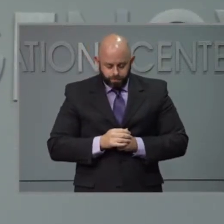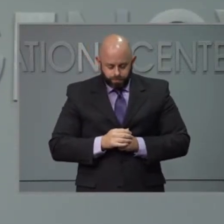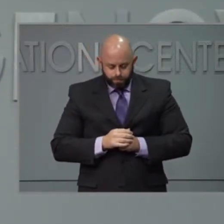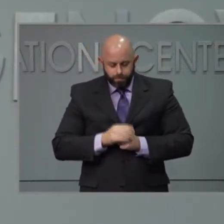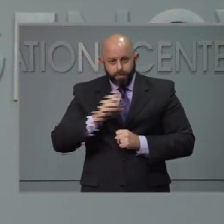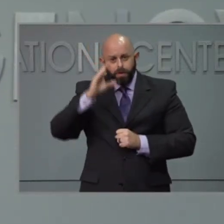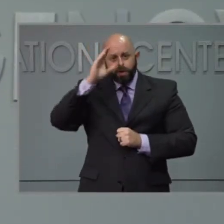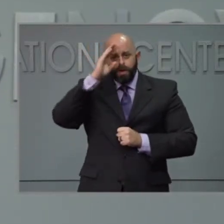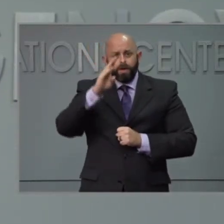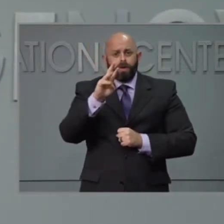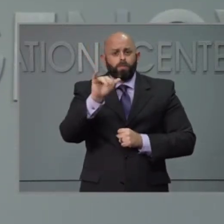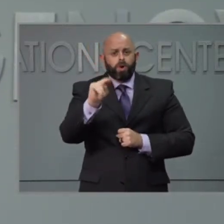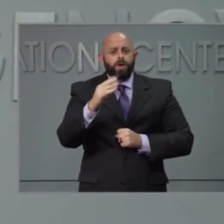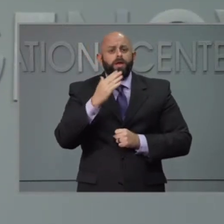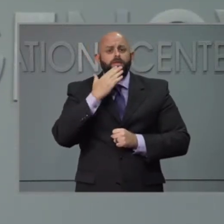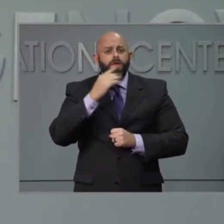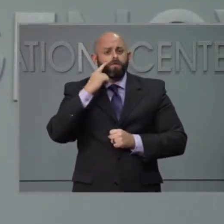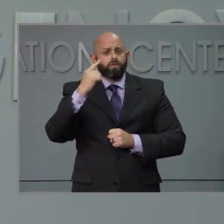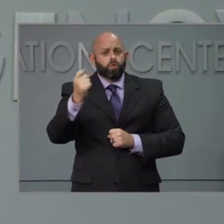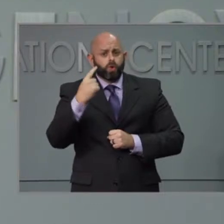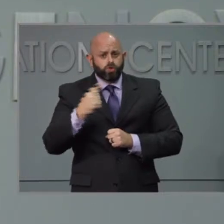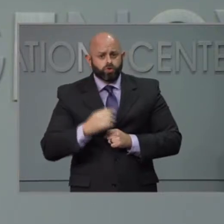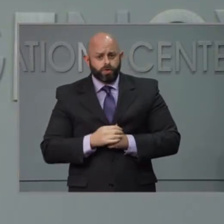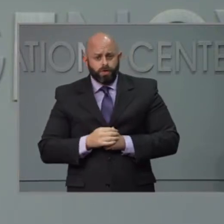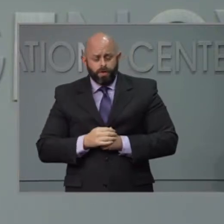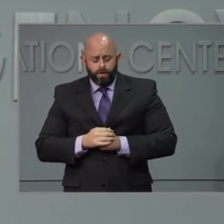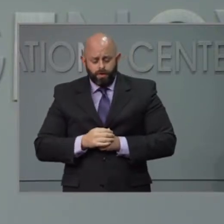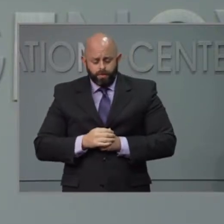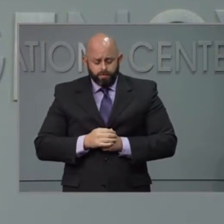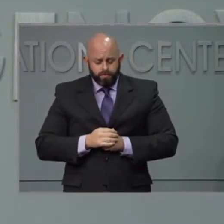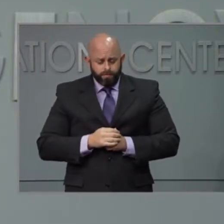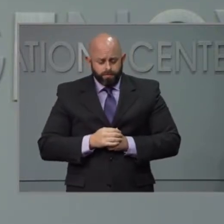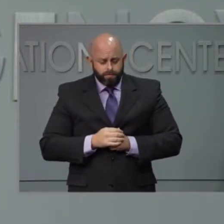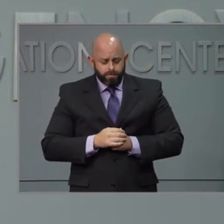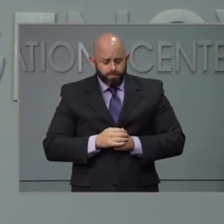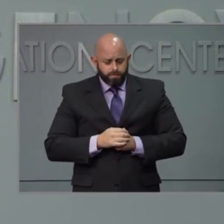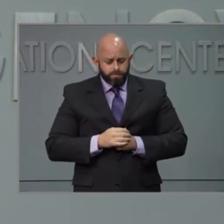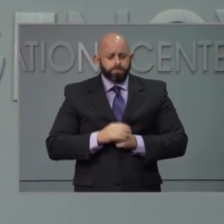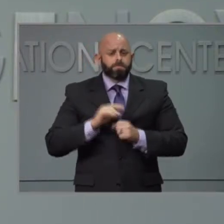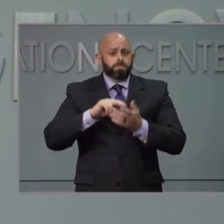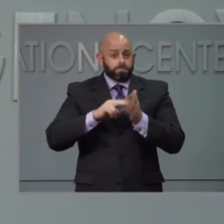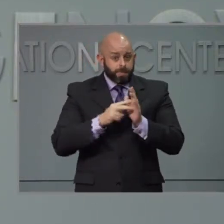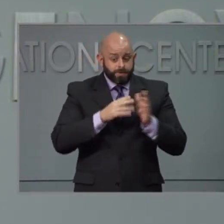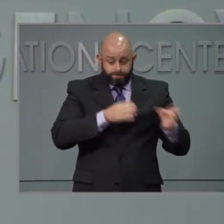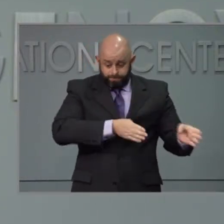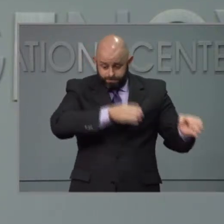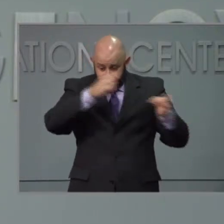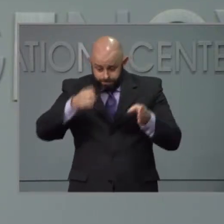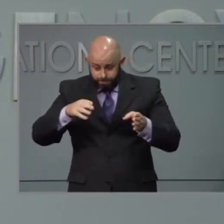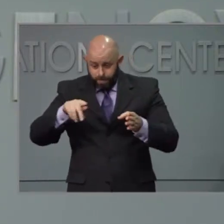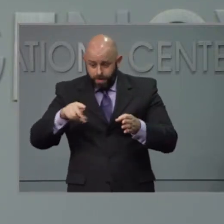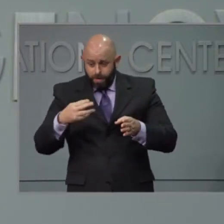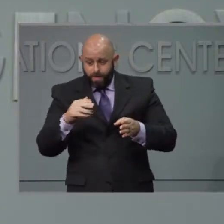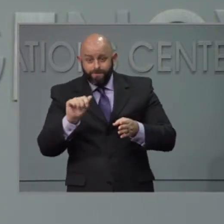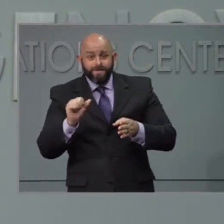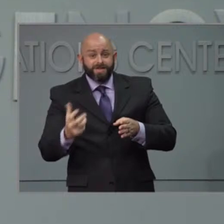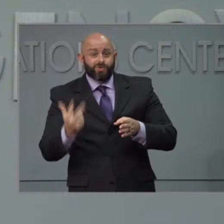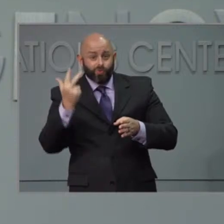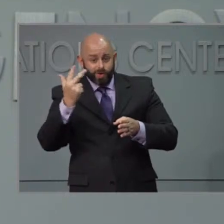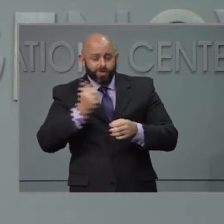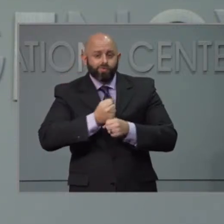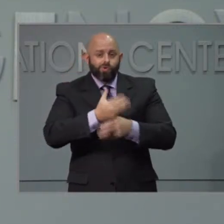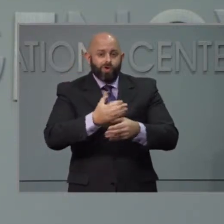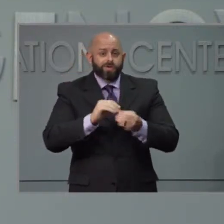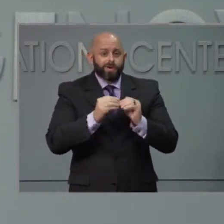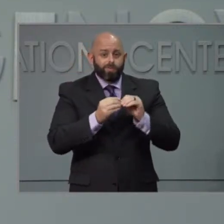Hi, Brian. Thanks for the question about did phase 3 contribute to the increase in our numbers? And what I'd say is I go back and